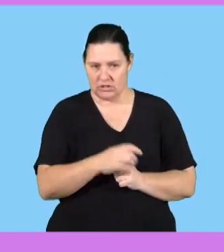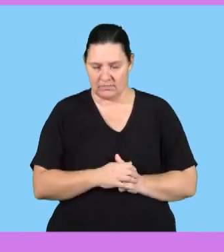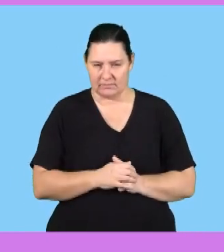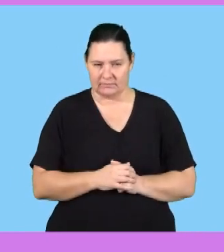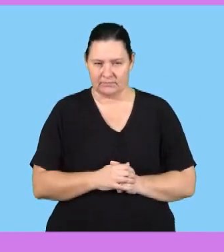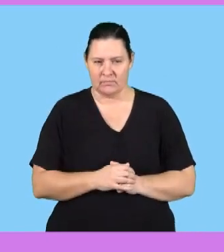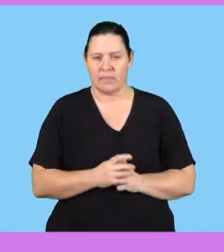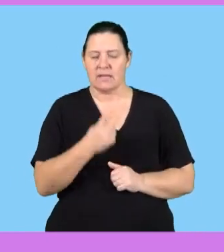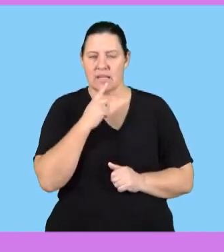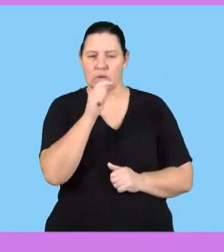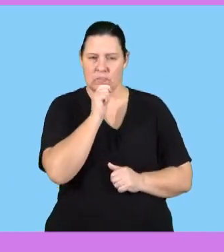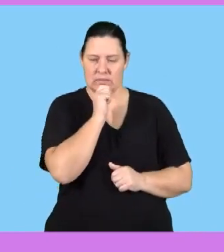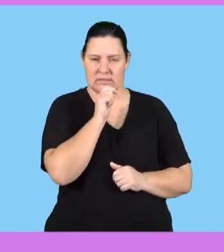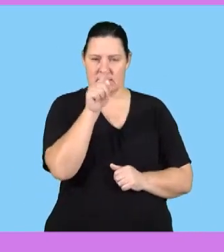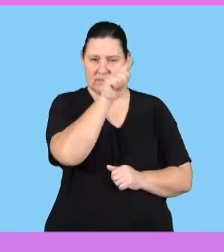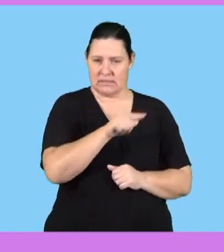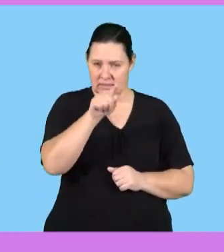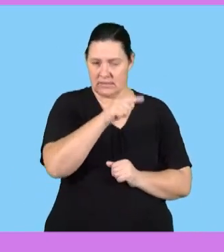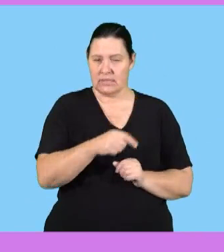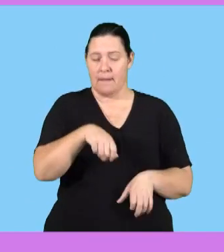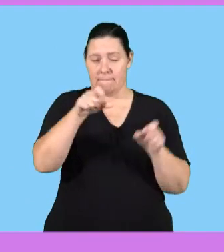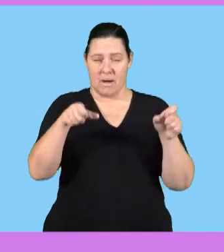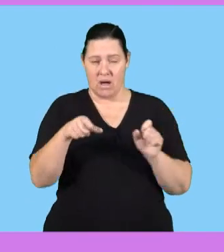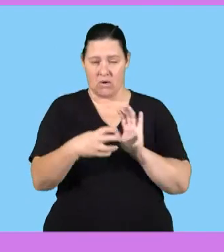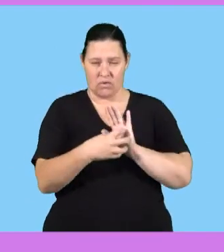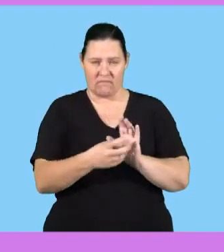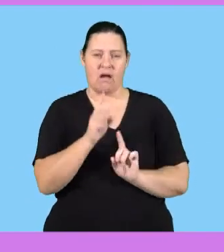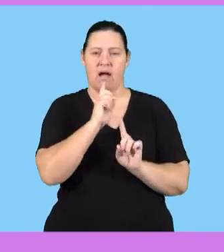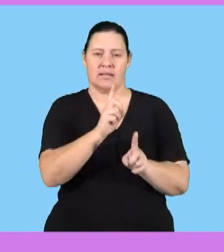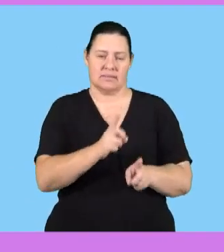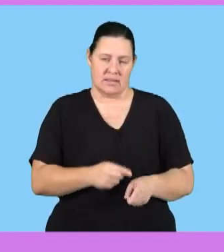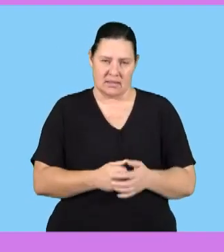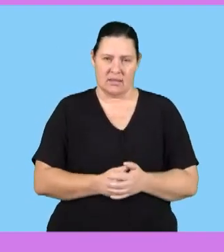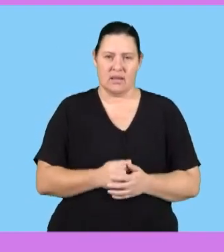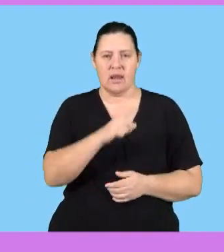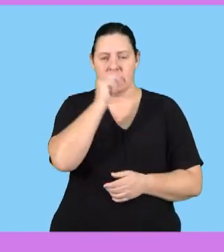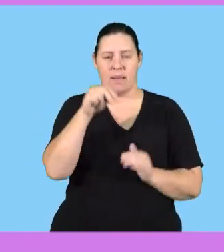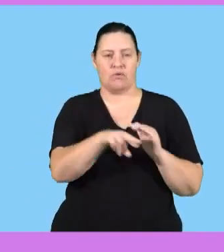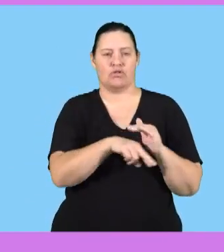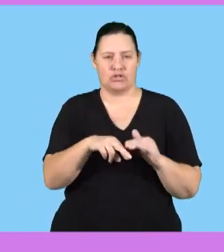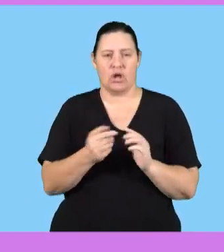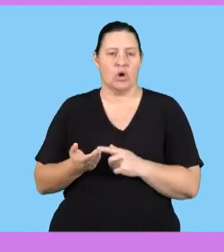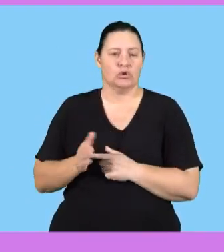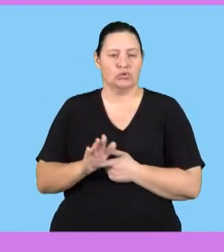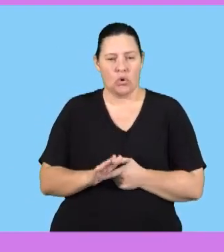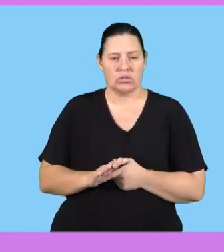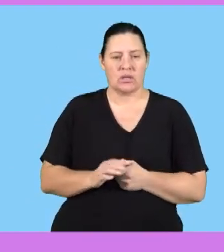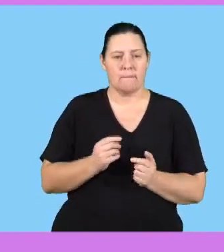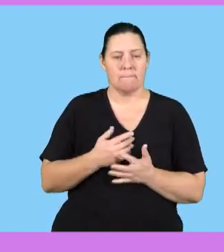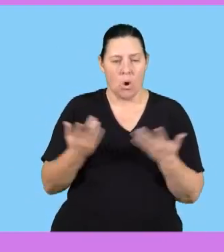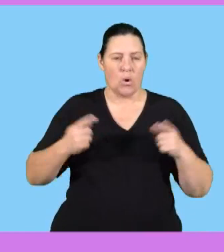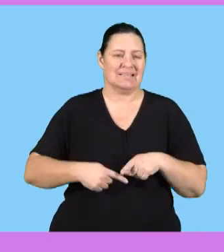first question. It says, use the bar graph to answer the following questions. Okay, name the region that shows